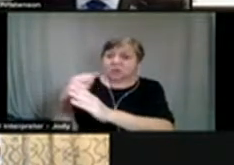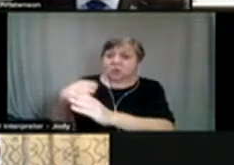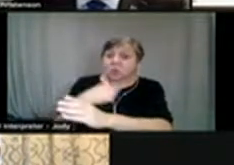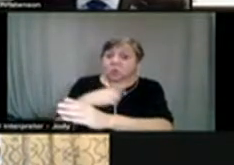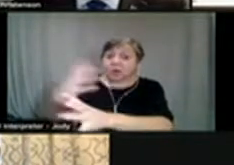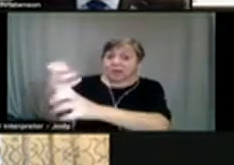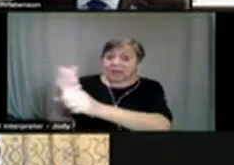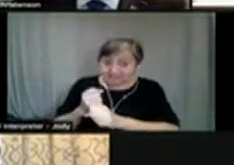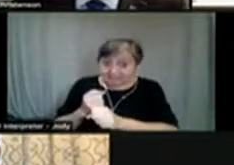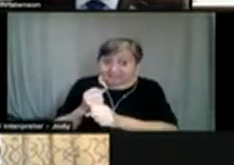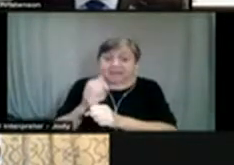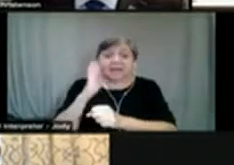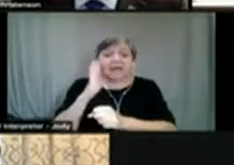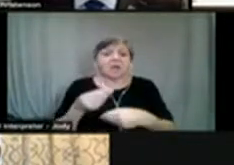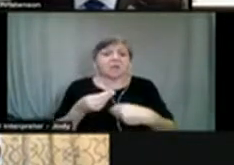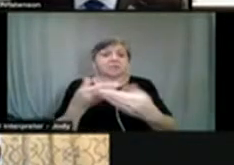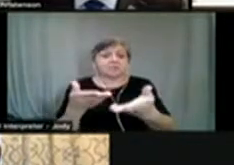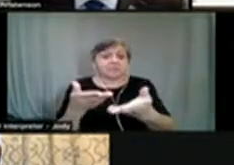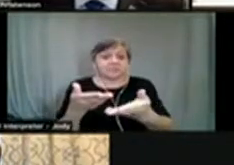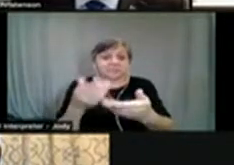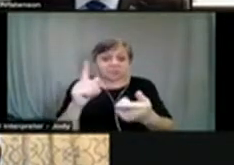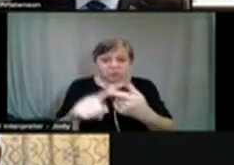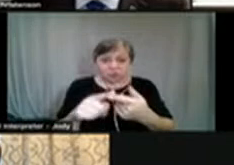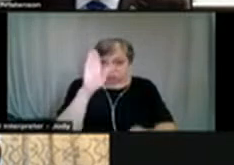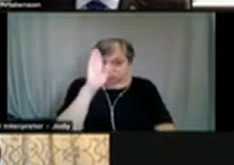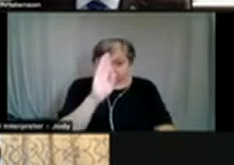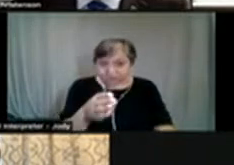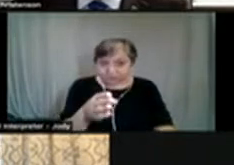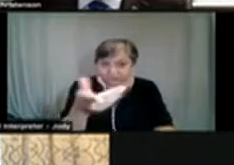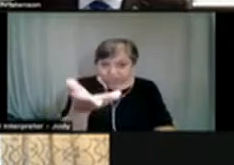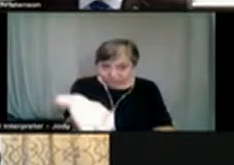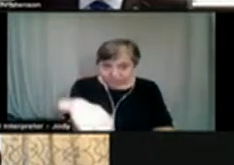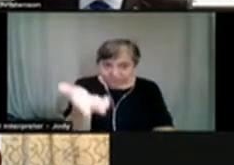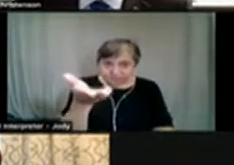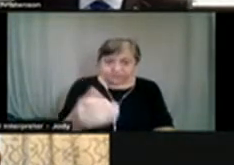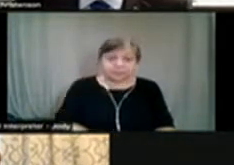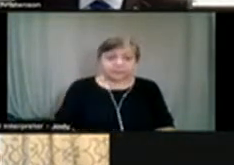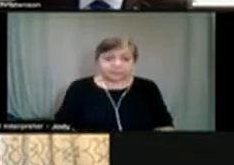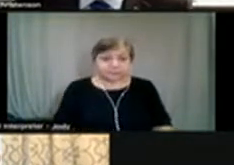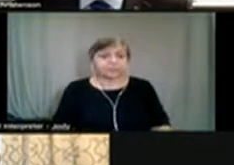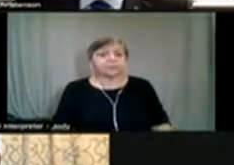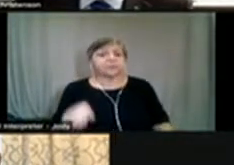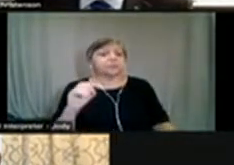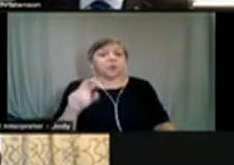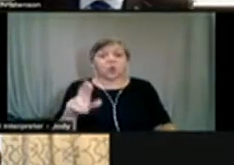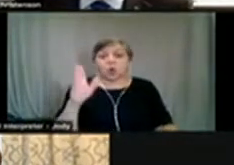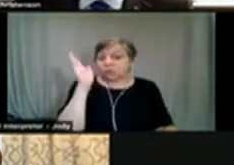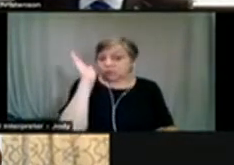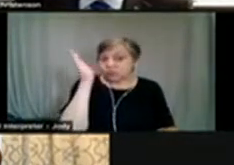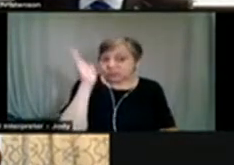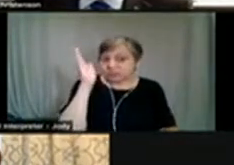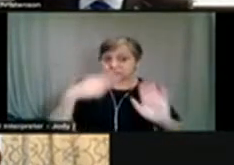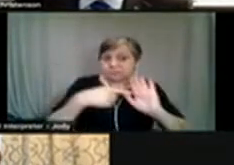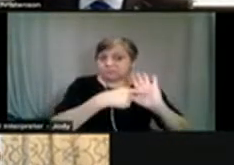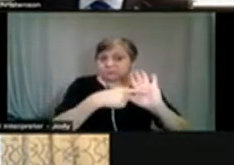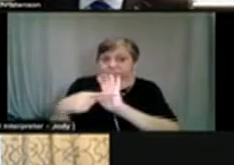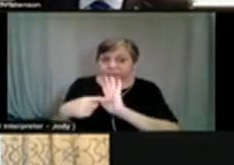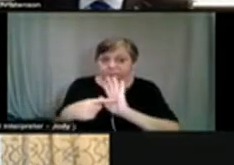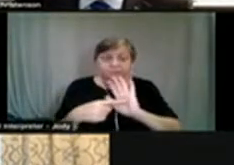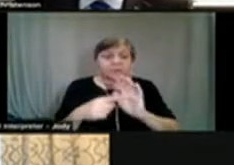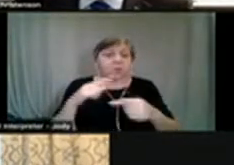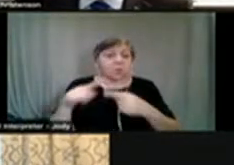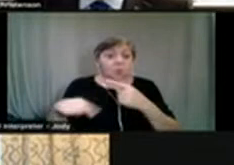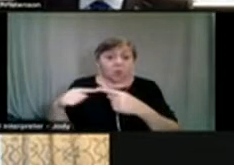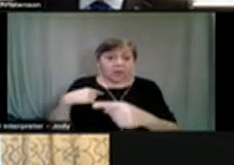basis. As soon as we get it, I can send it to you. We can do a presentation for the team, but I can just send it to you as soon as we